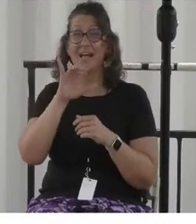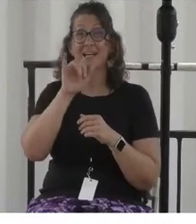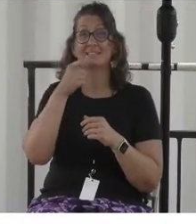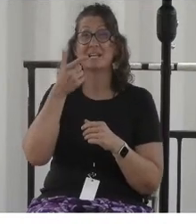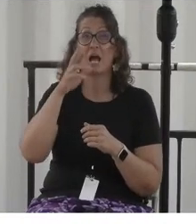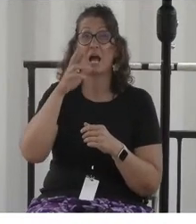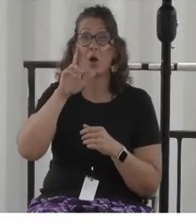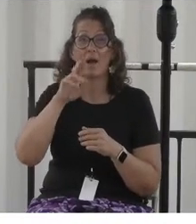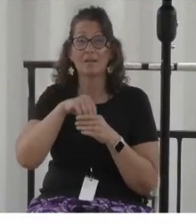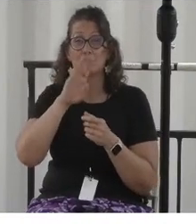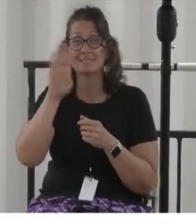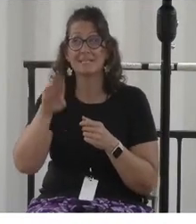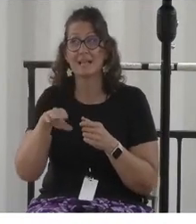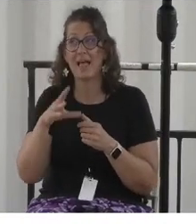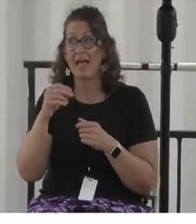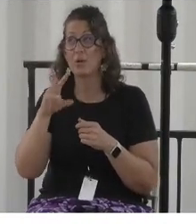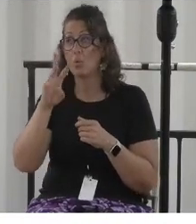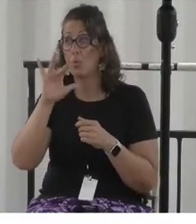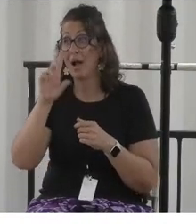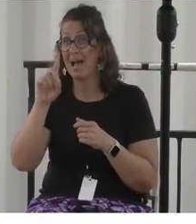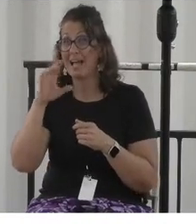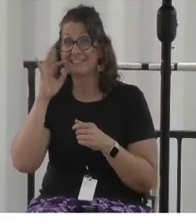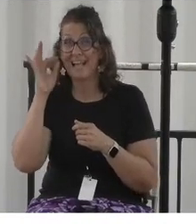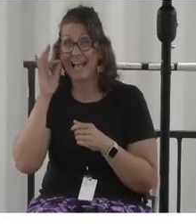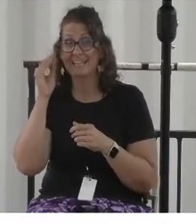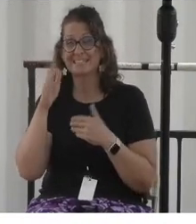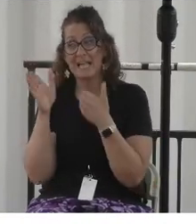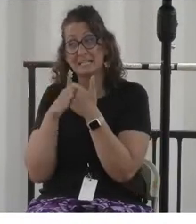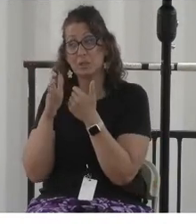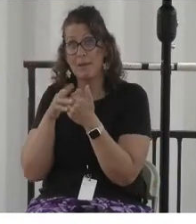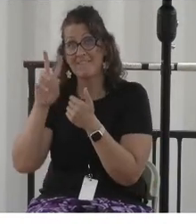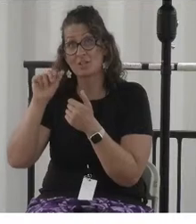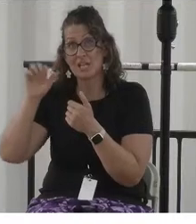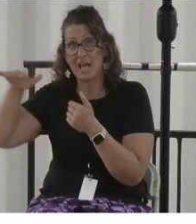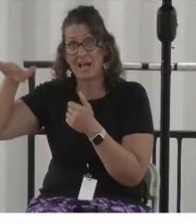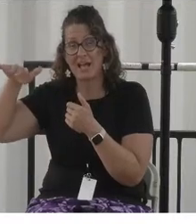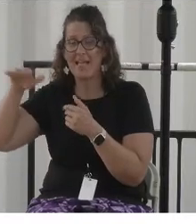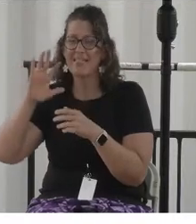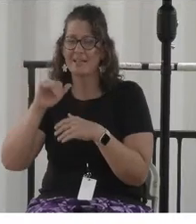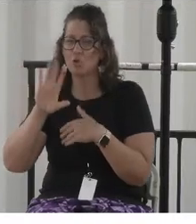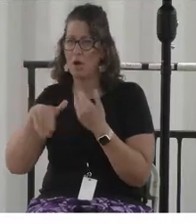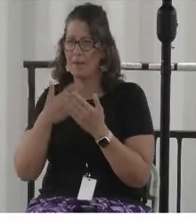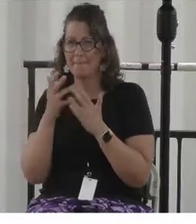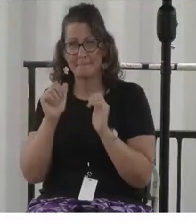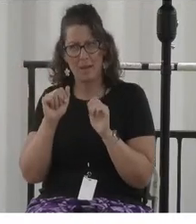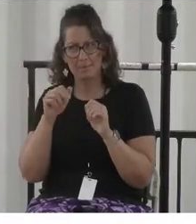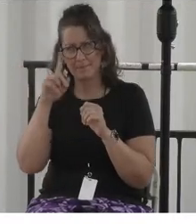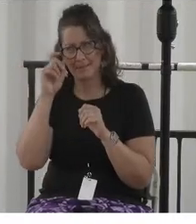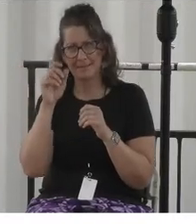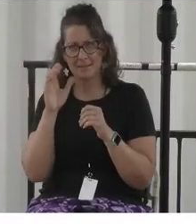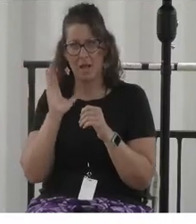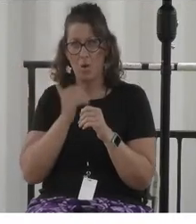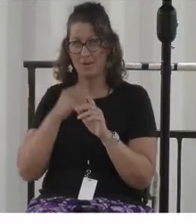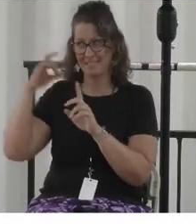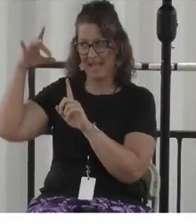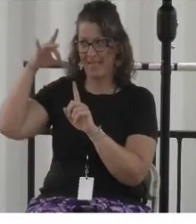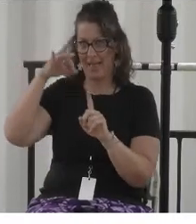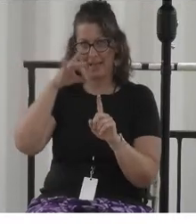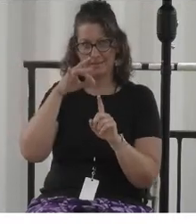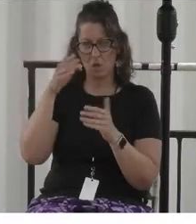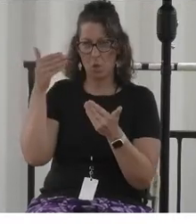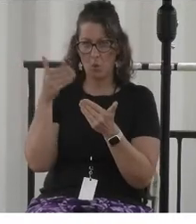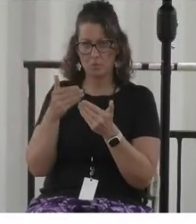even wildcats in nearby Virginia. And that is all possible because of the proximity of our satellites